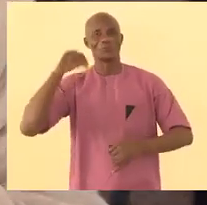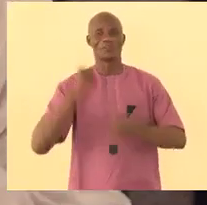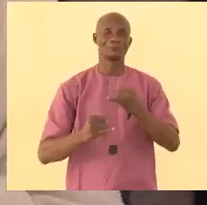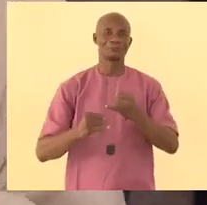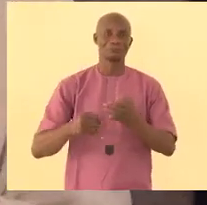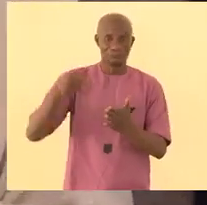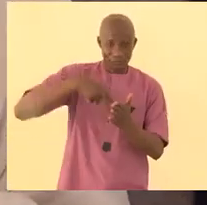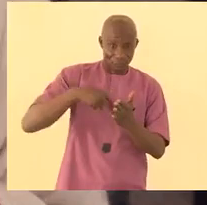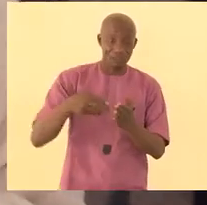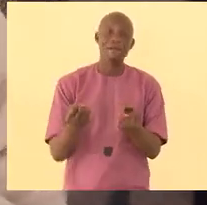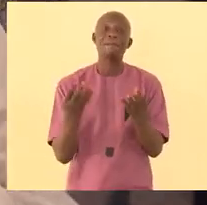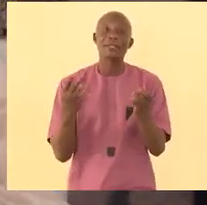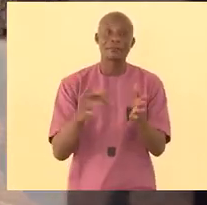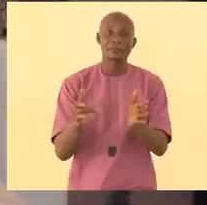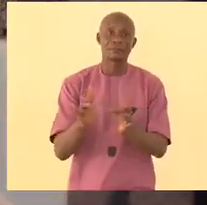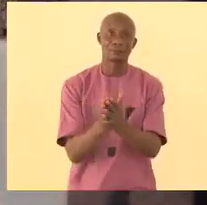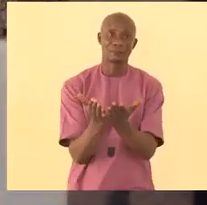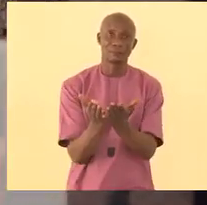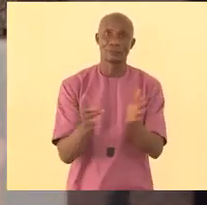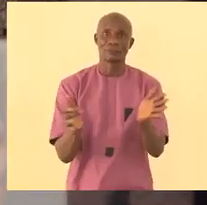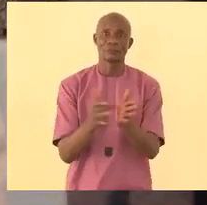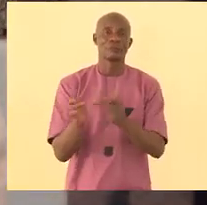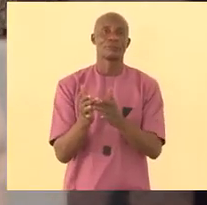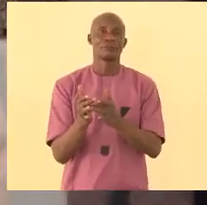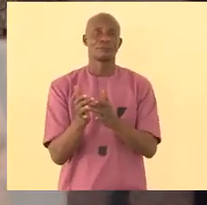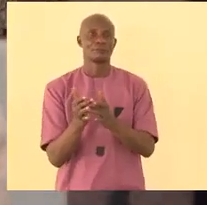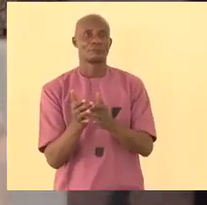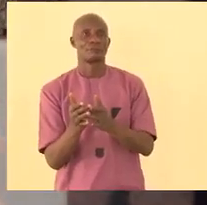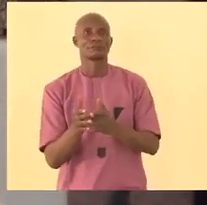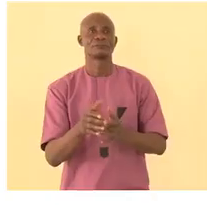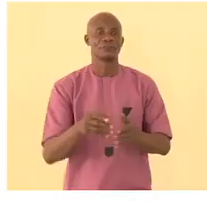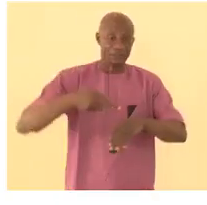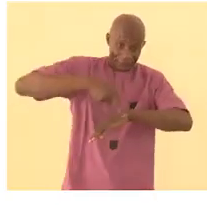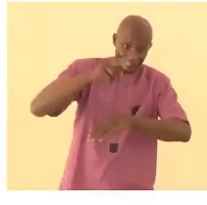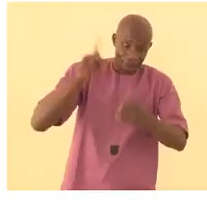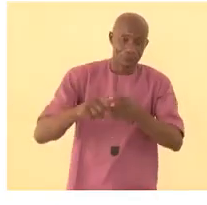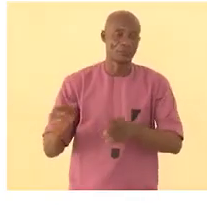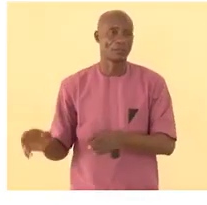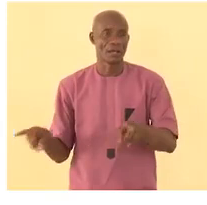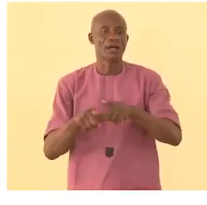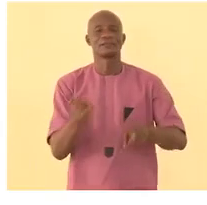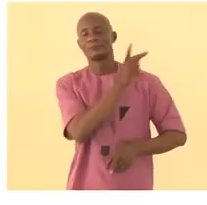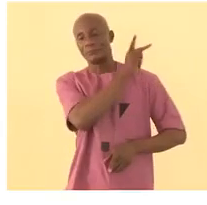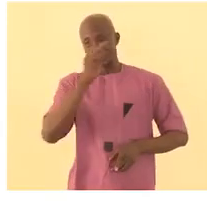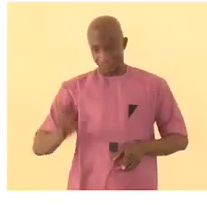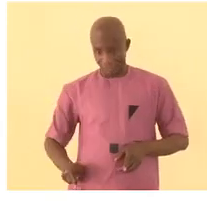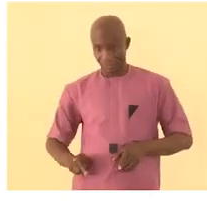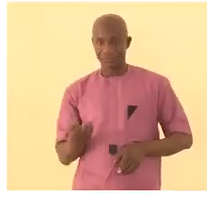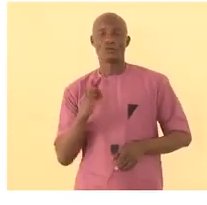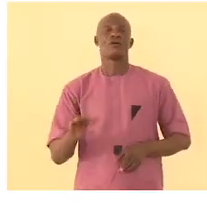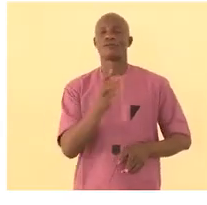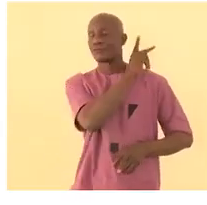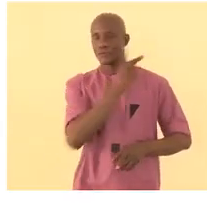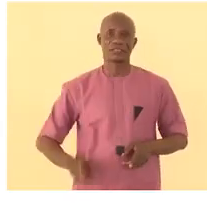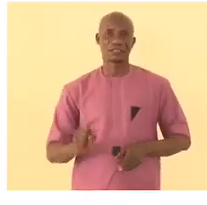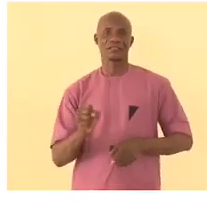And then we read in several passages of the Bible, Jesus being referred to as King of Kings and Lord of Lords.